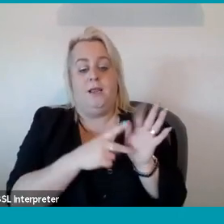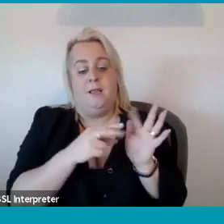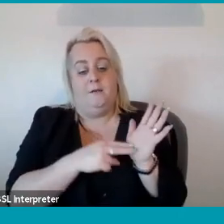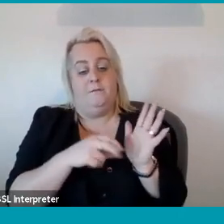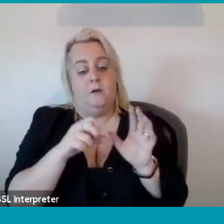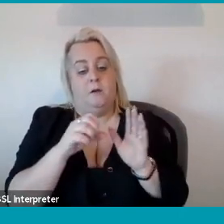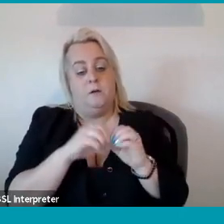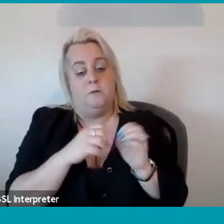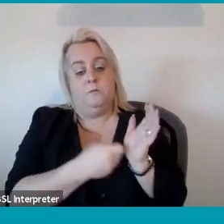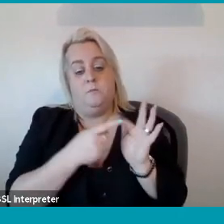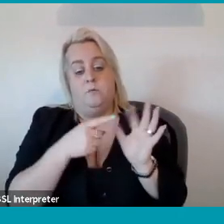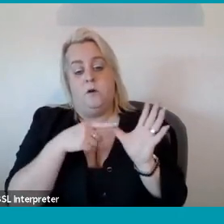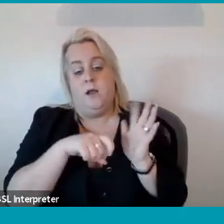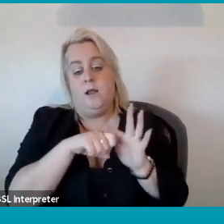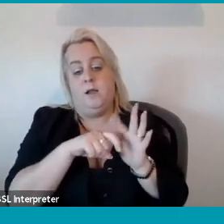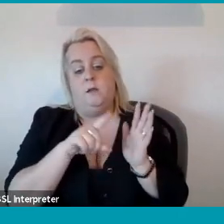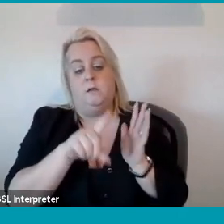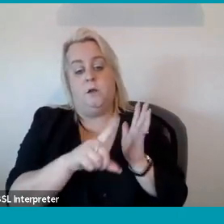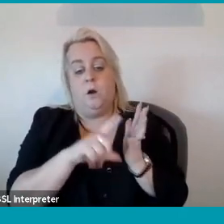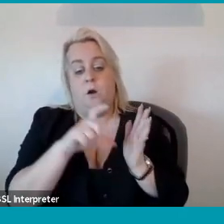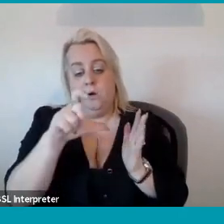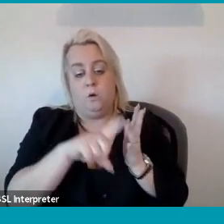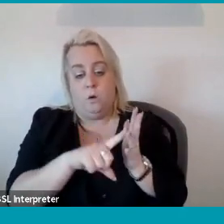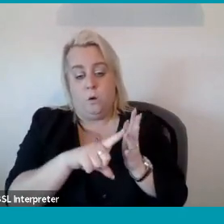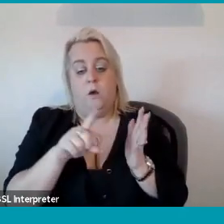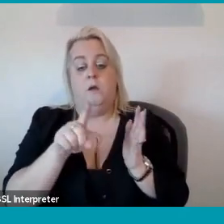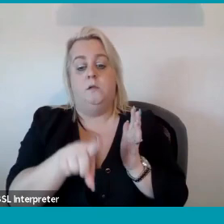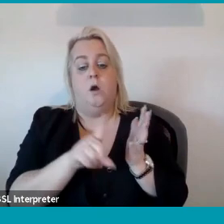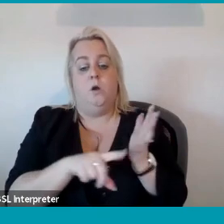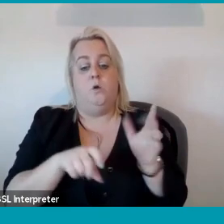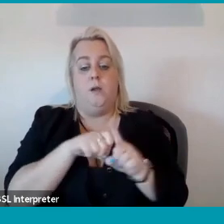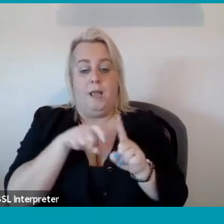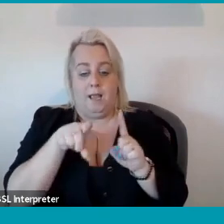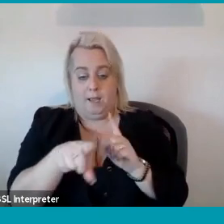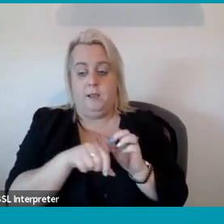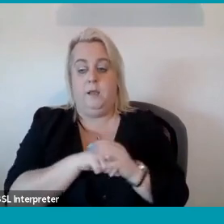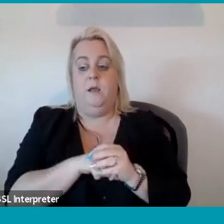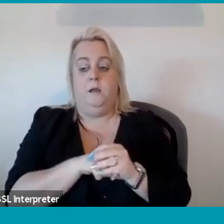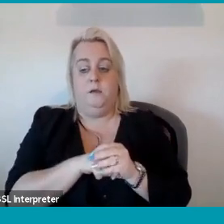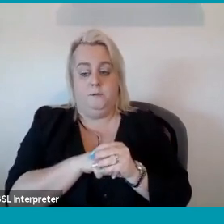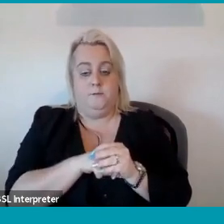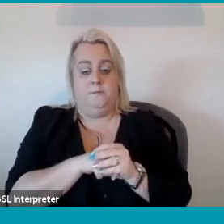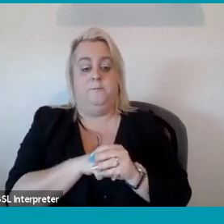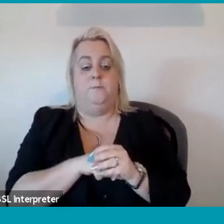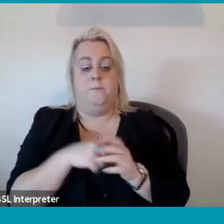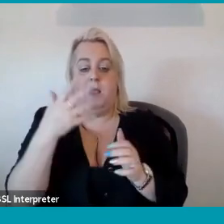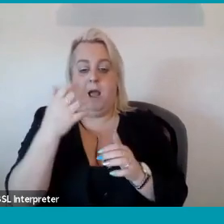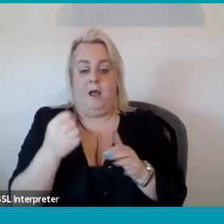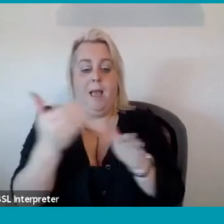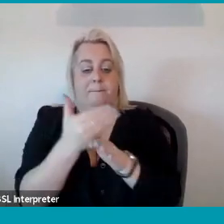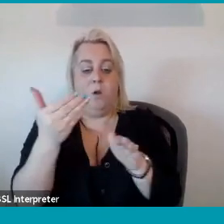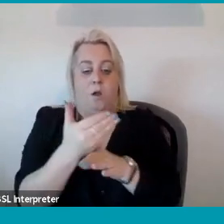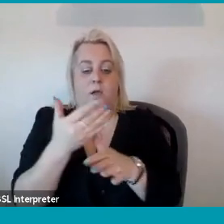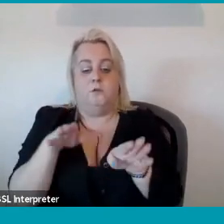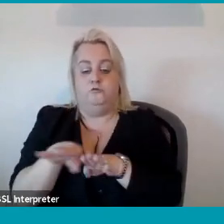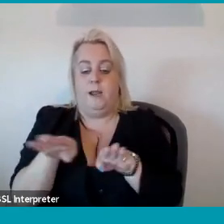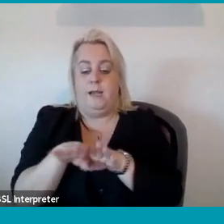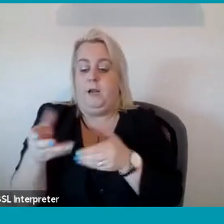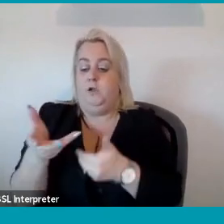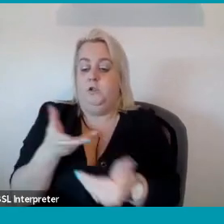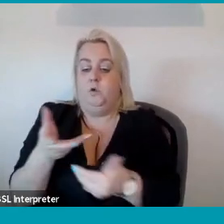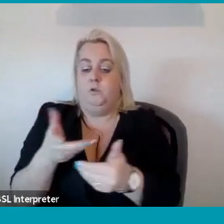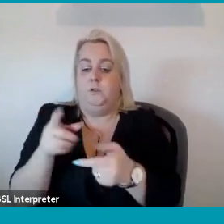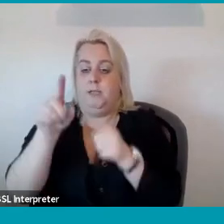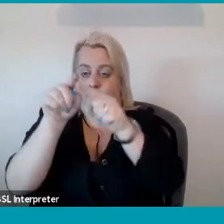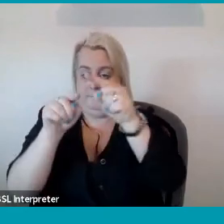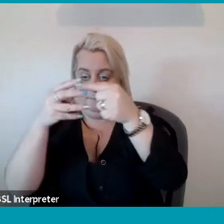see you on other events. There is a page on the Evenbreak website. If you look under employers, training and consultancy, all of the events that we've